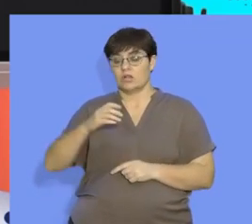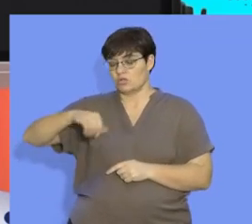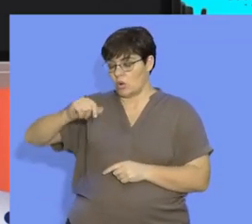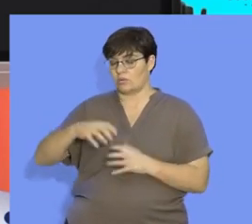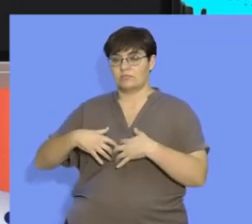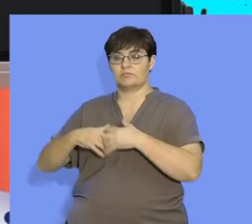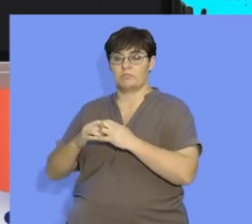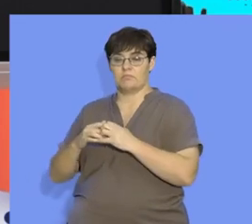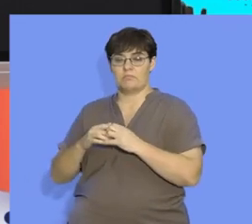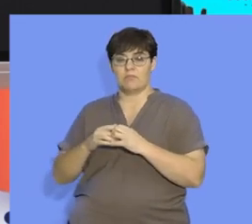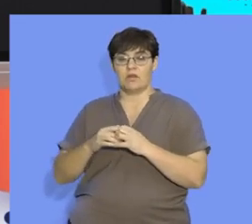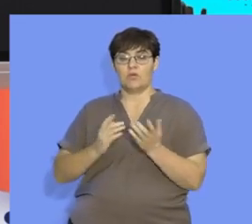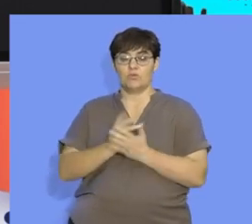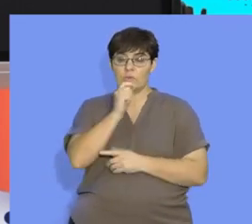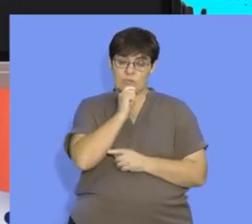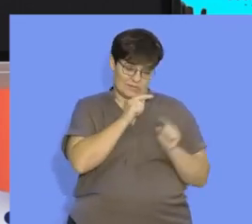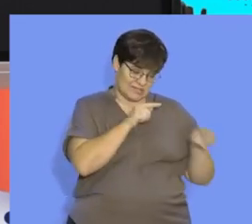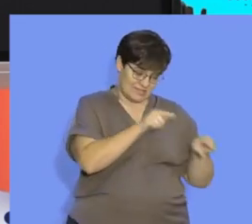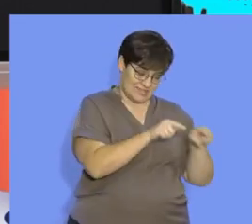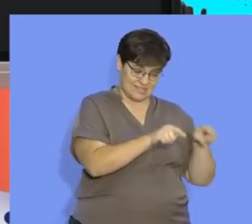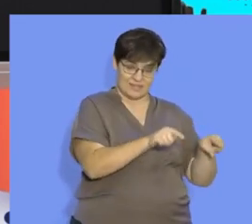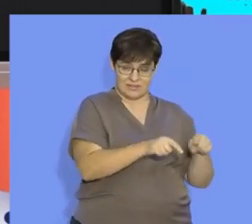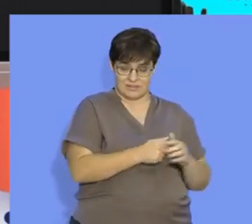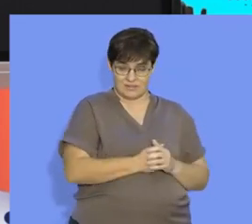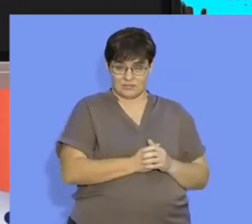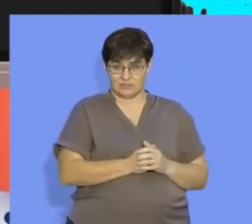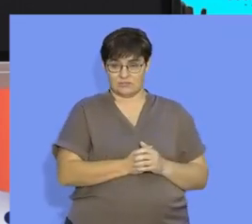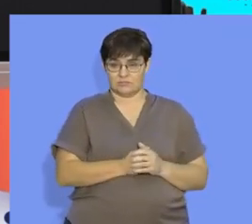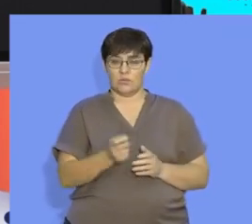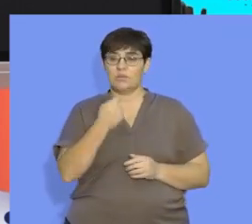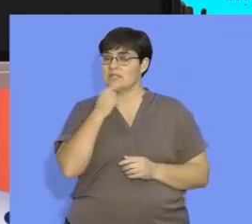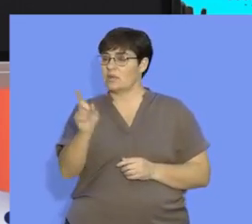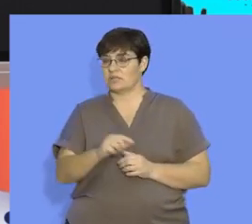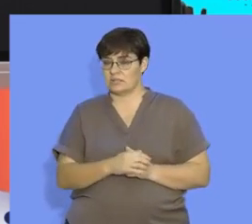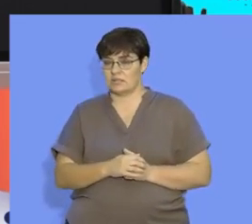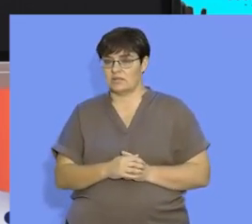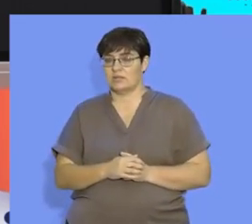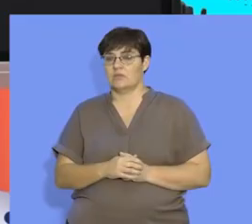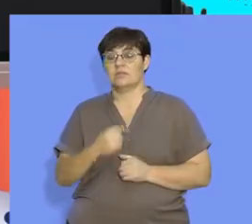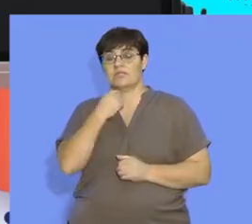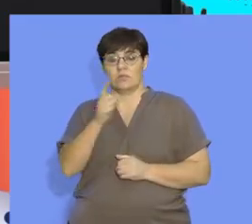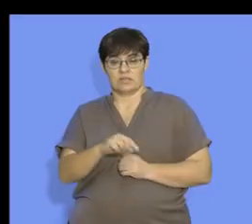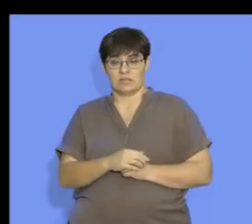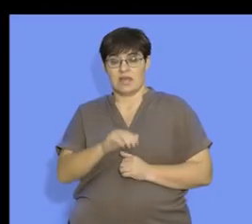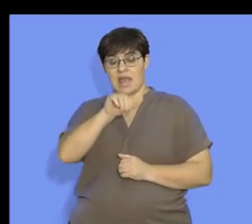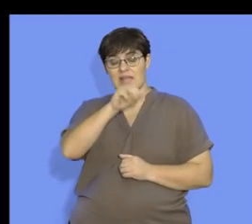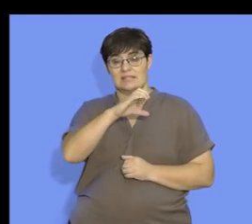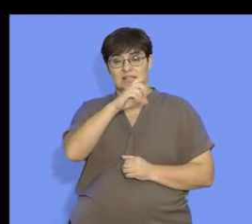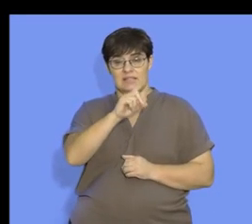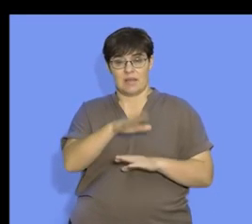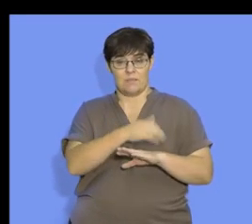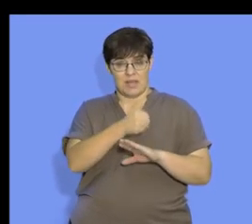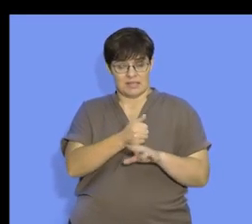is about uses of acids and bases in the production of salts. Right, so what are we saying at the end? In summary, we are saying